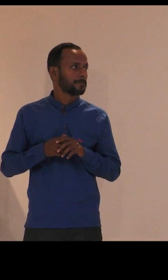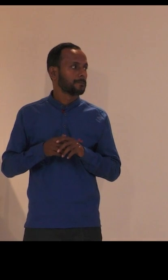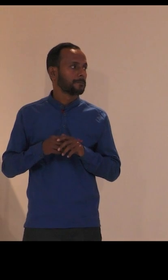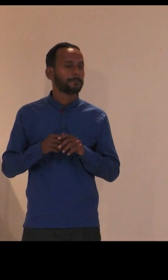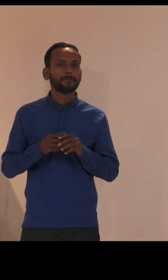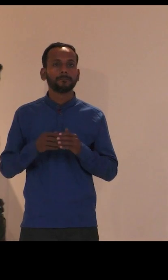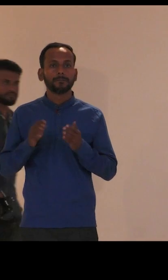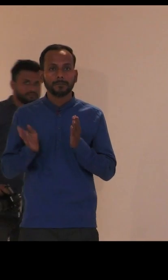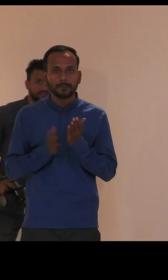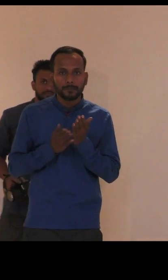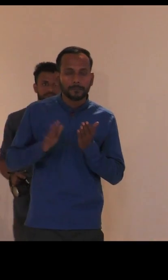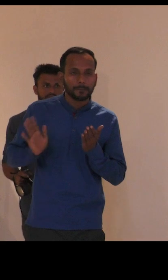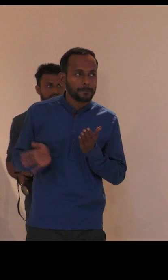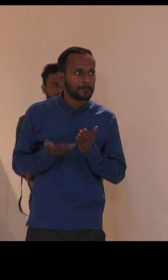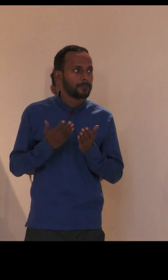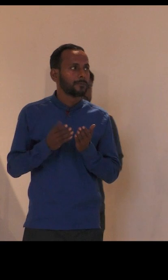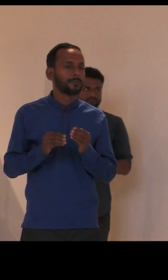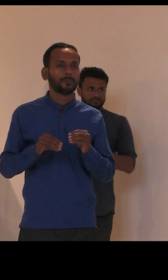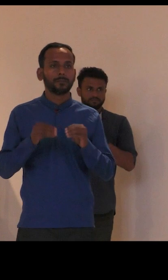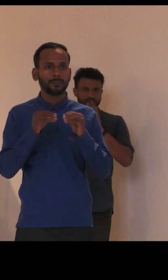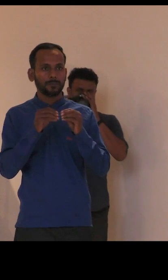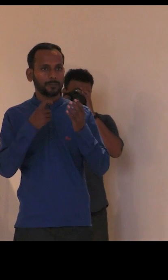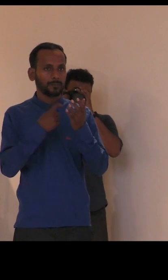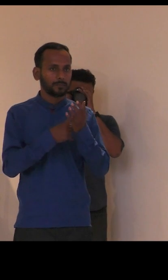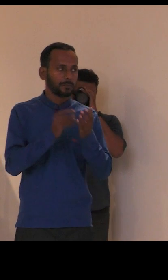conference brochure.